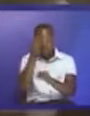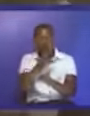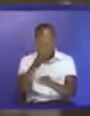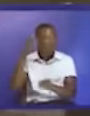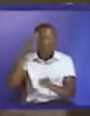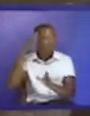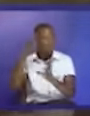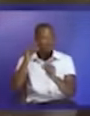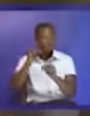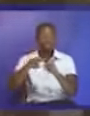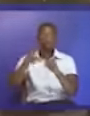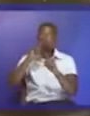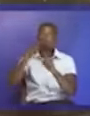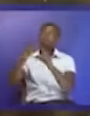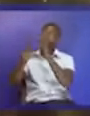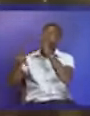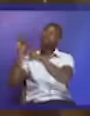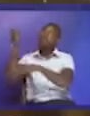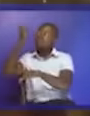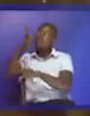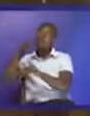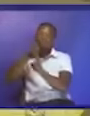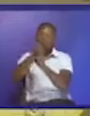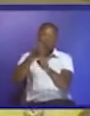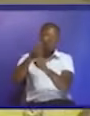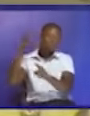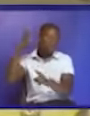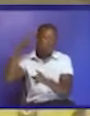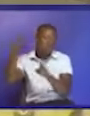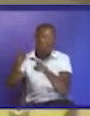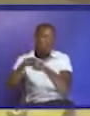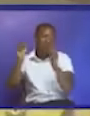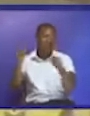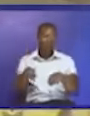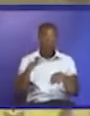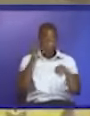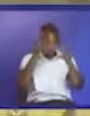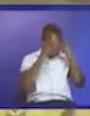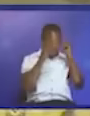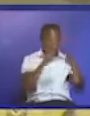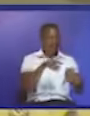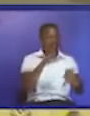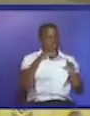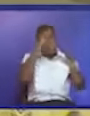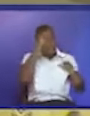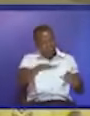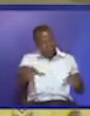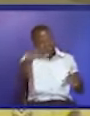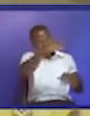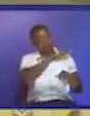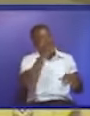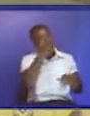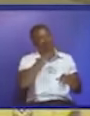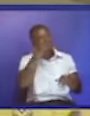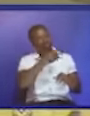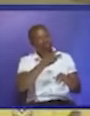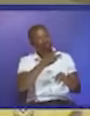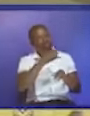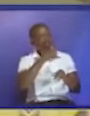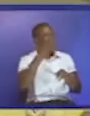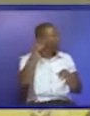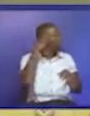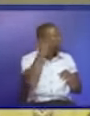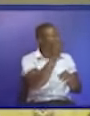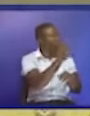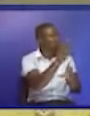the sounds of the Spirit. For some of you, in the midst of the speakings of men and women of God, you will hear something God